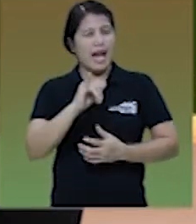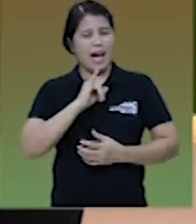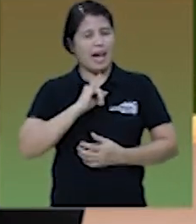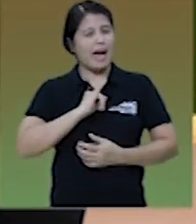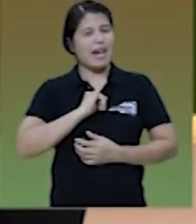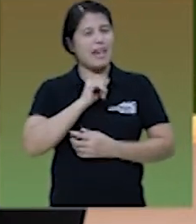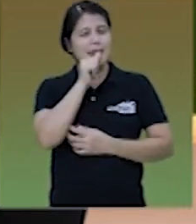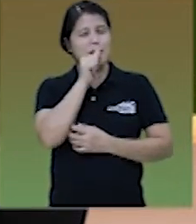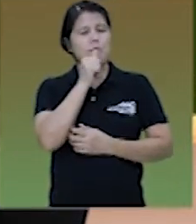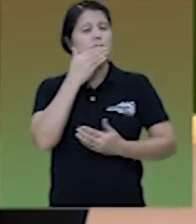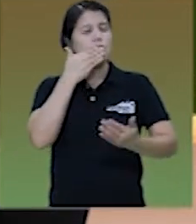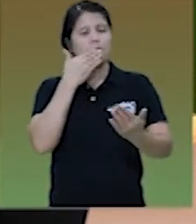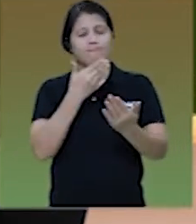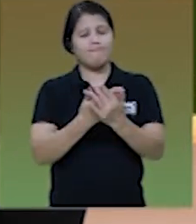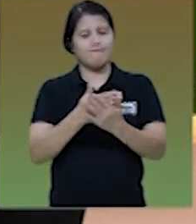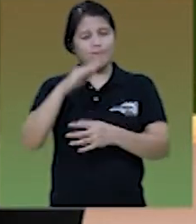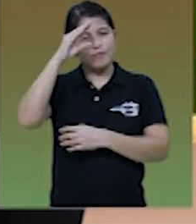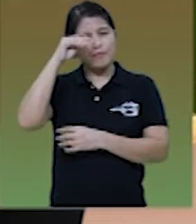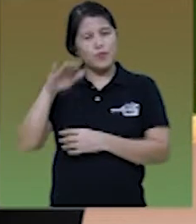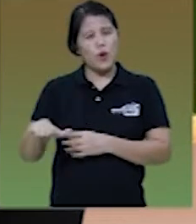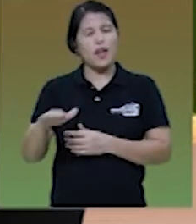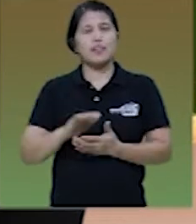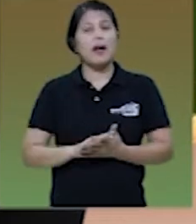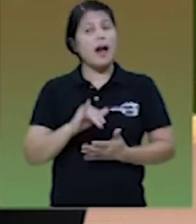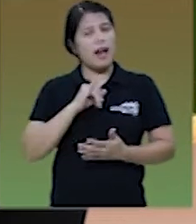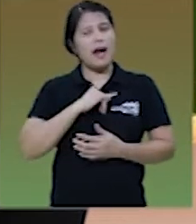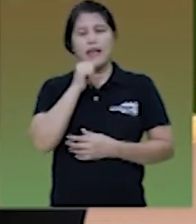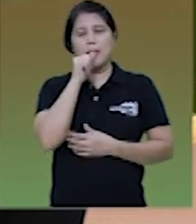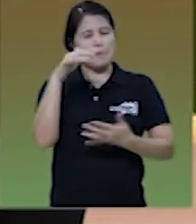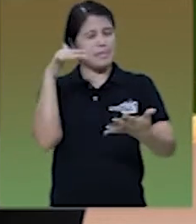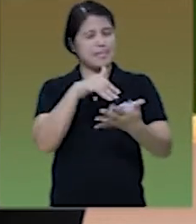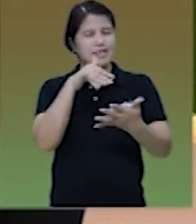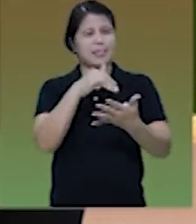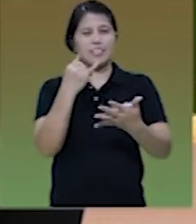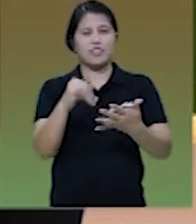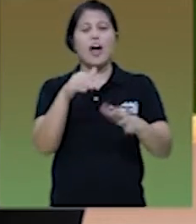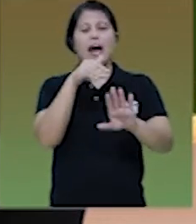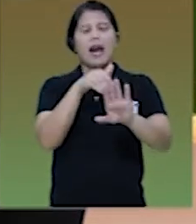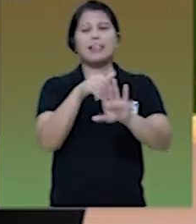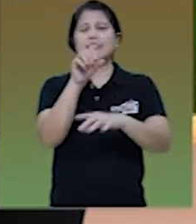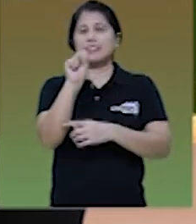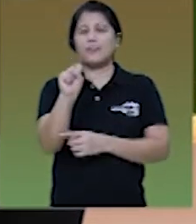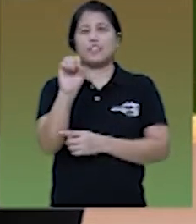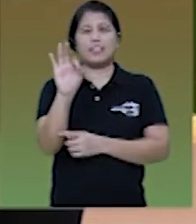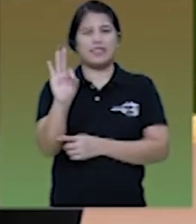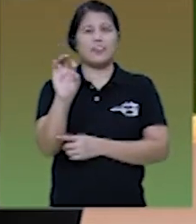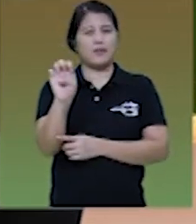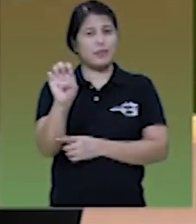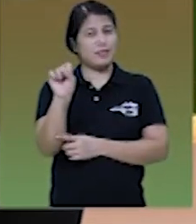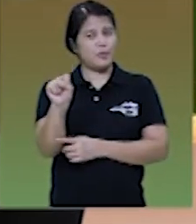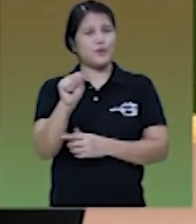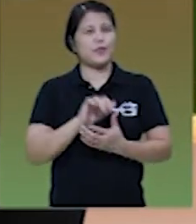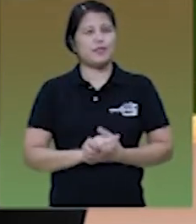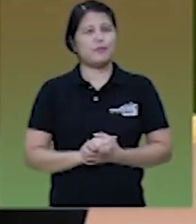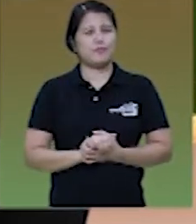I am a good boy. I am studying at San Fernando Elementary